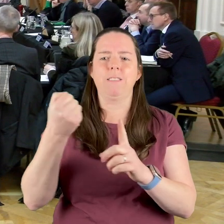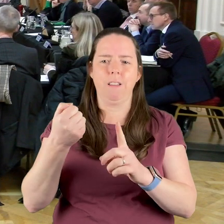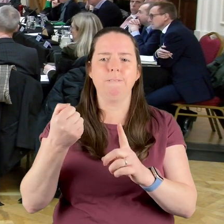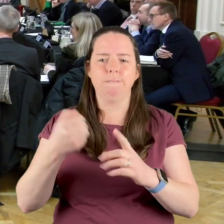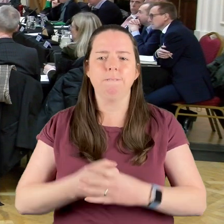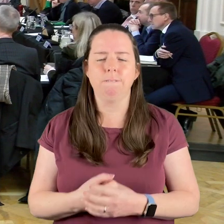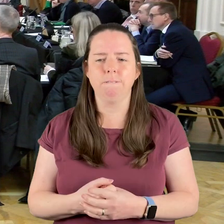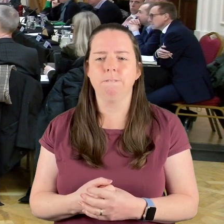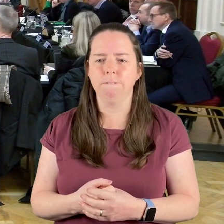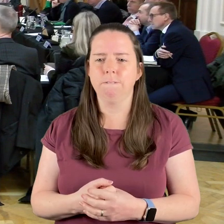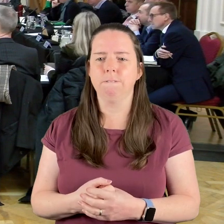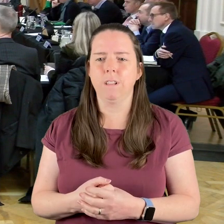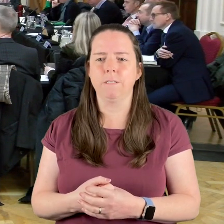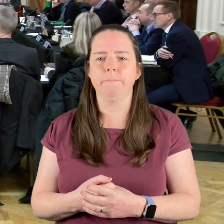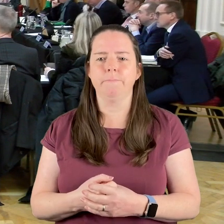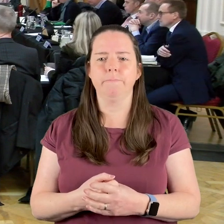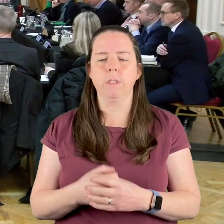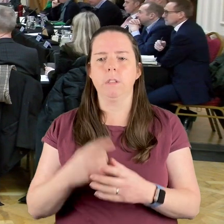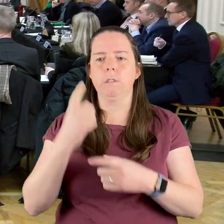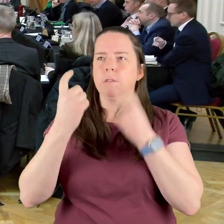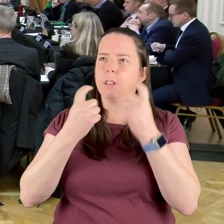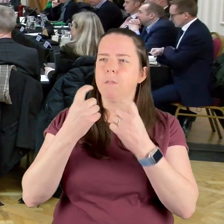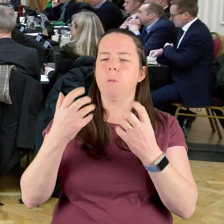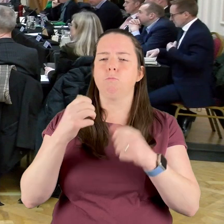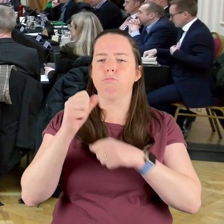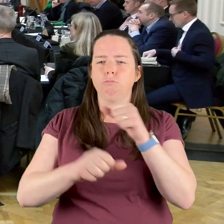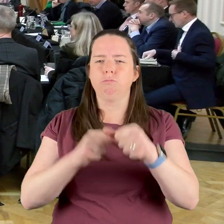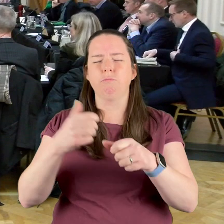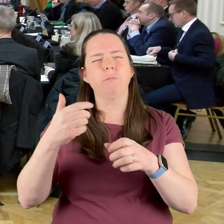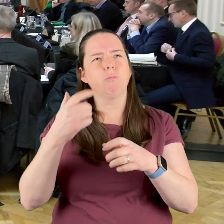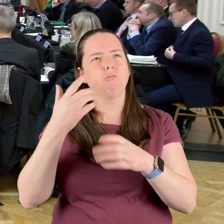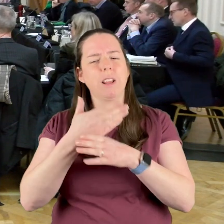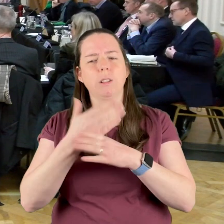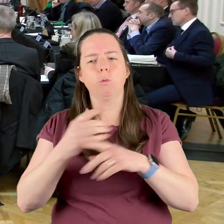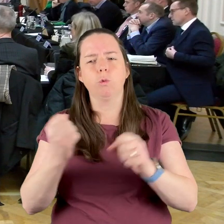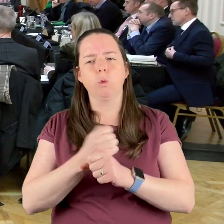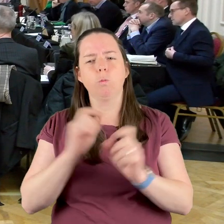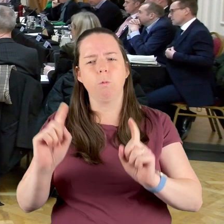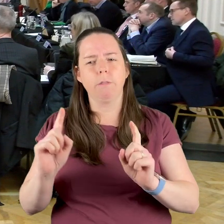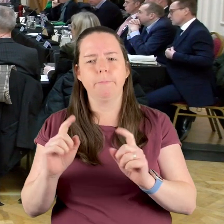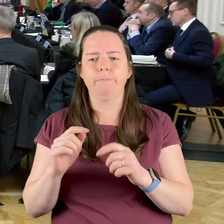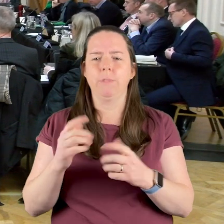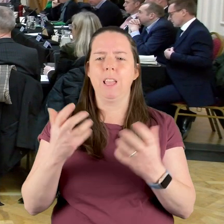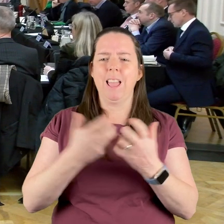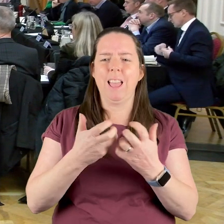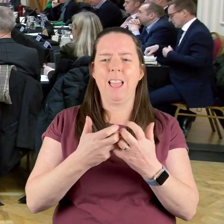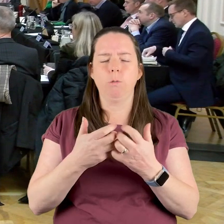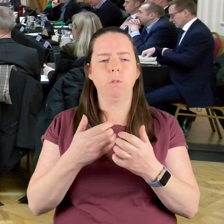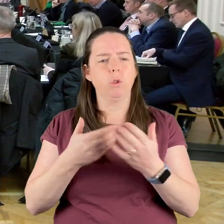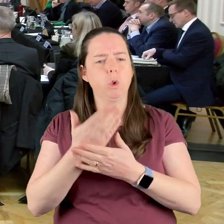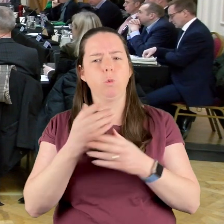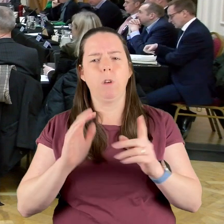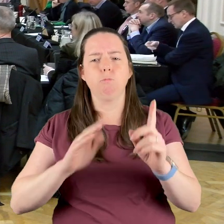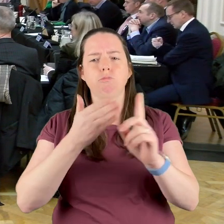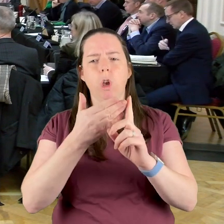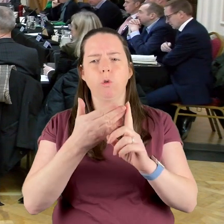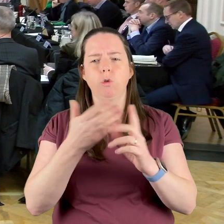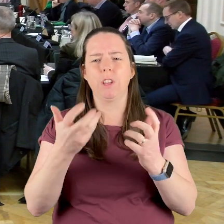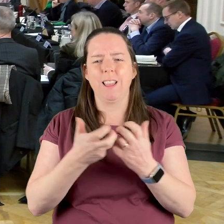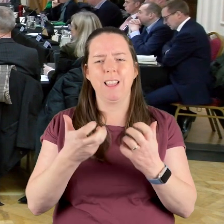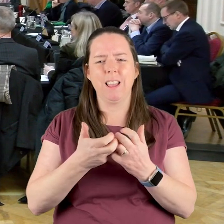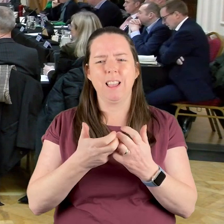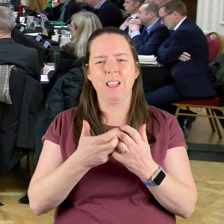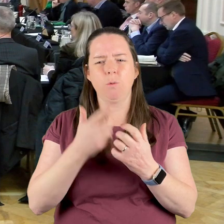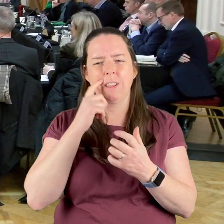our partners. That makes it so much more effective, and I'm just starting to really think through